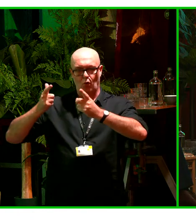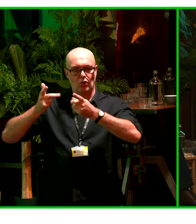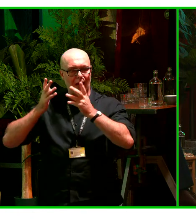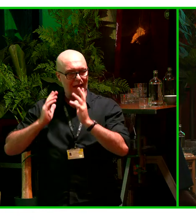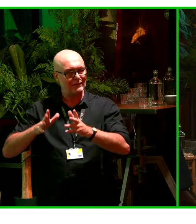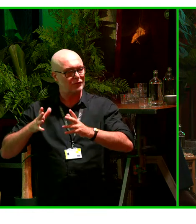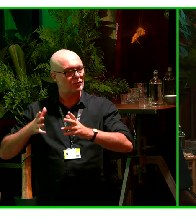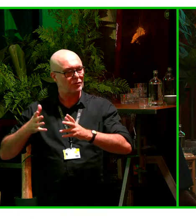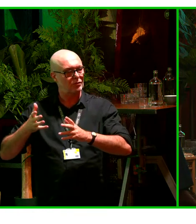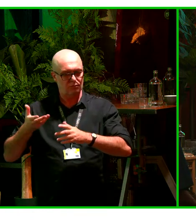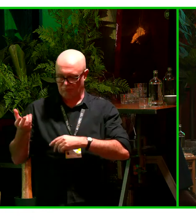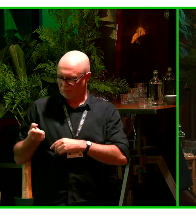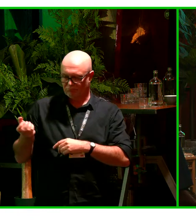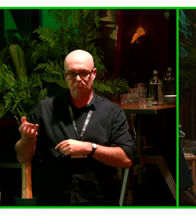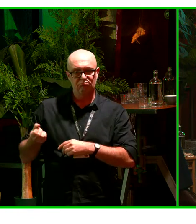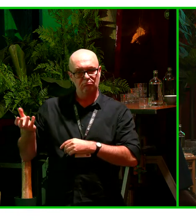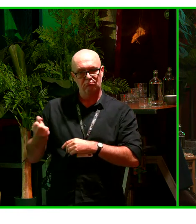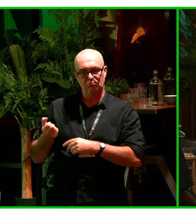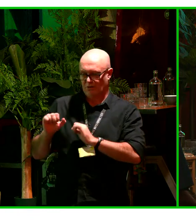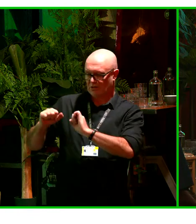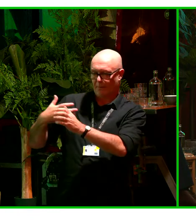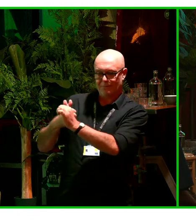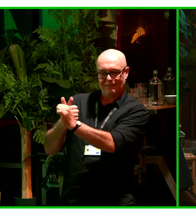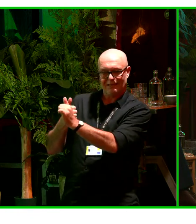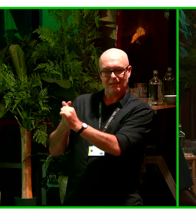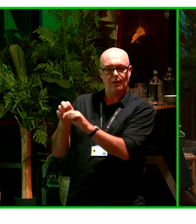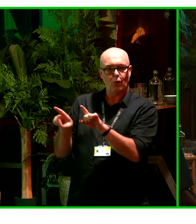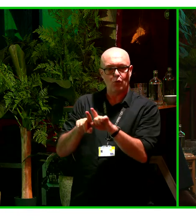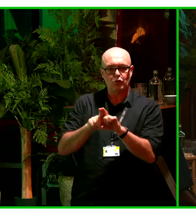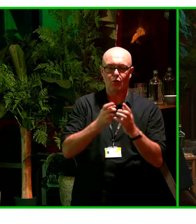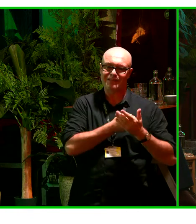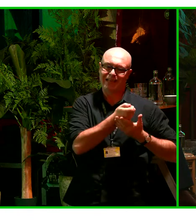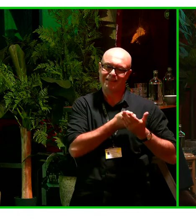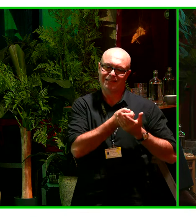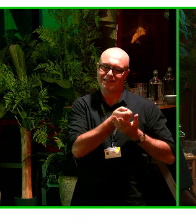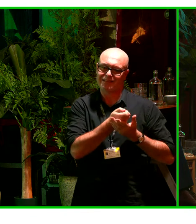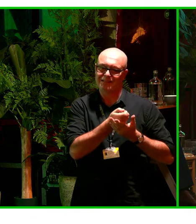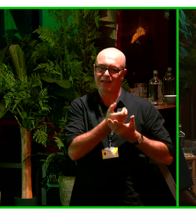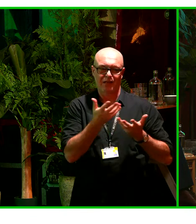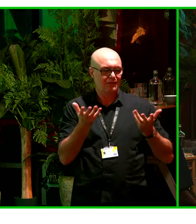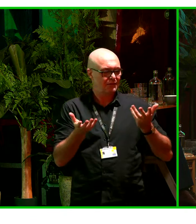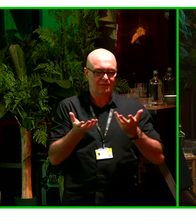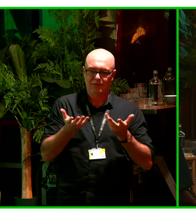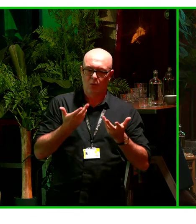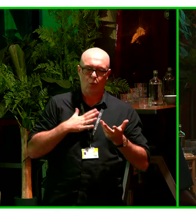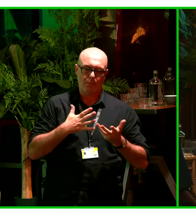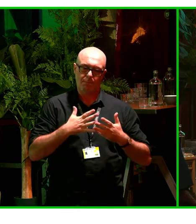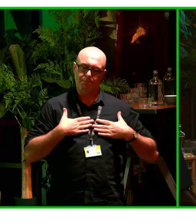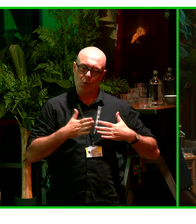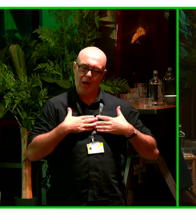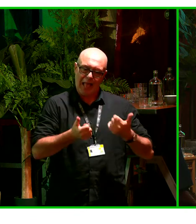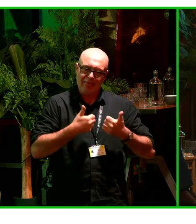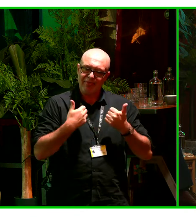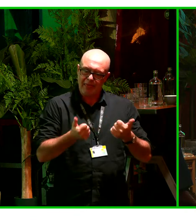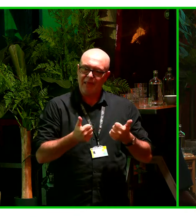to be able to operate it, but also the occupier of a building to be able to give them a healthier, more sustainable